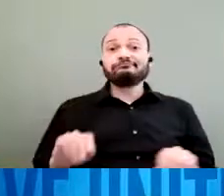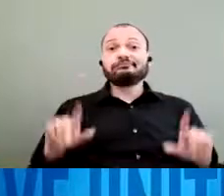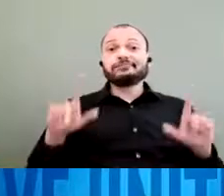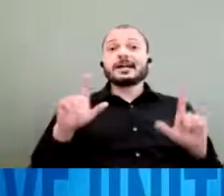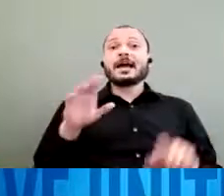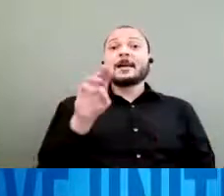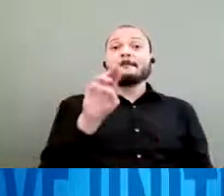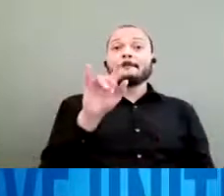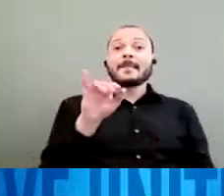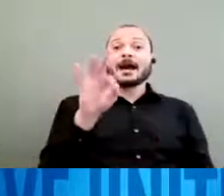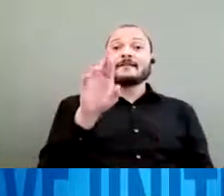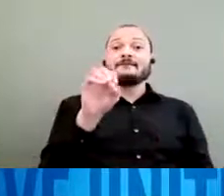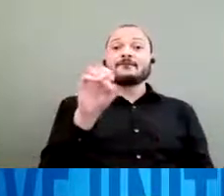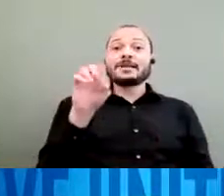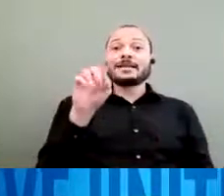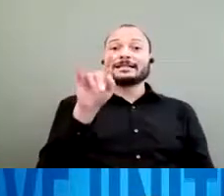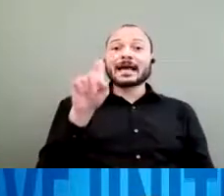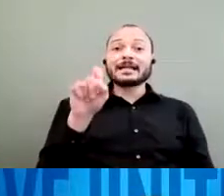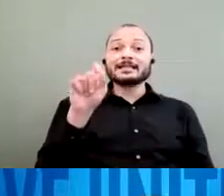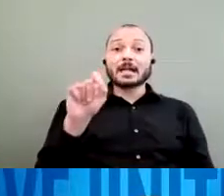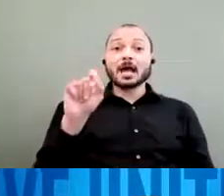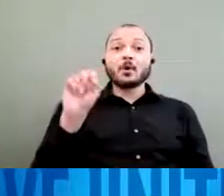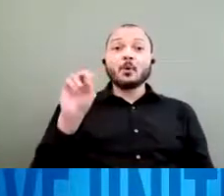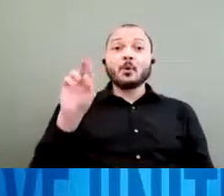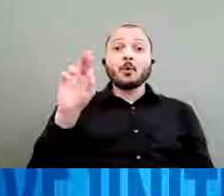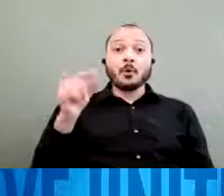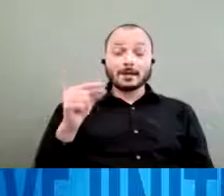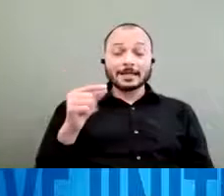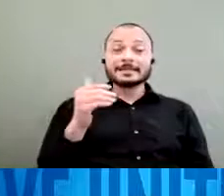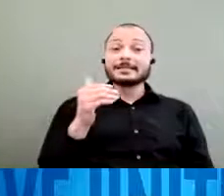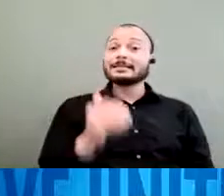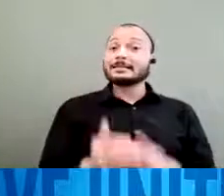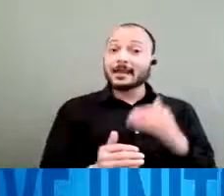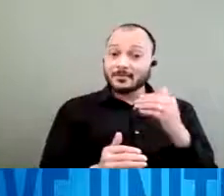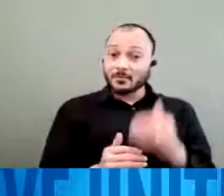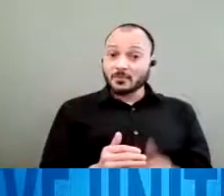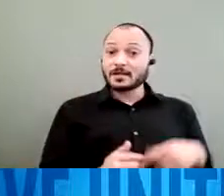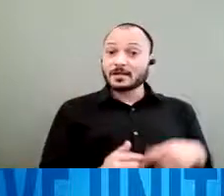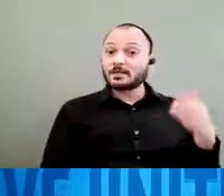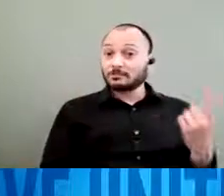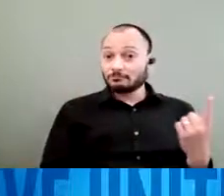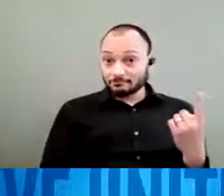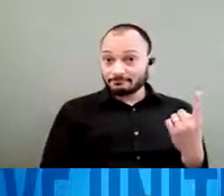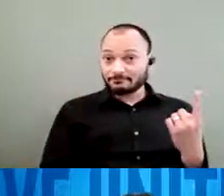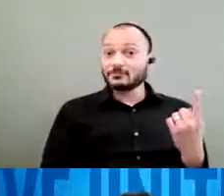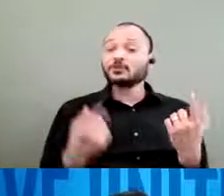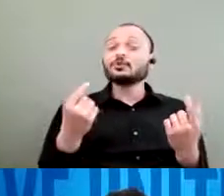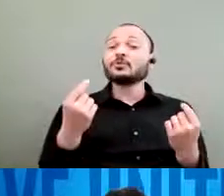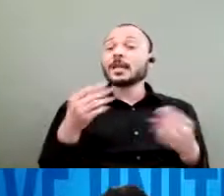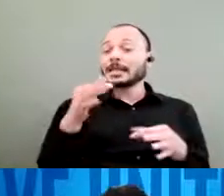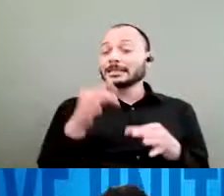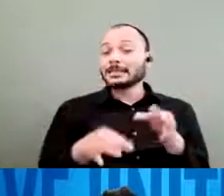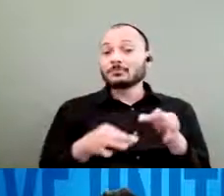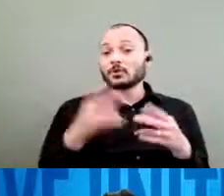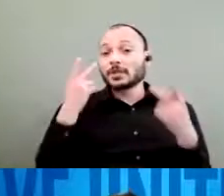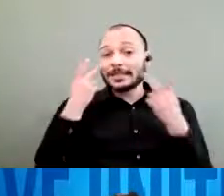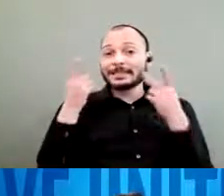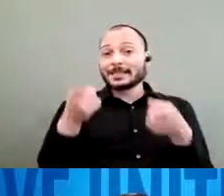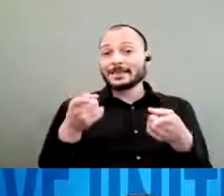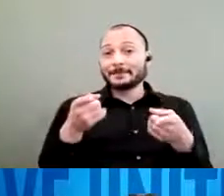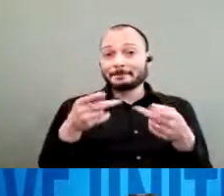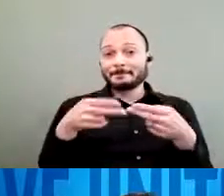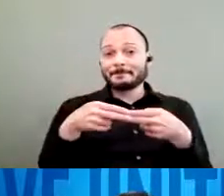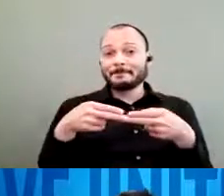the website. Step one, move to the next slide, please. So for step one, it's really simple. You can see our